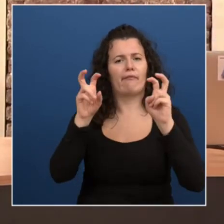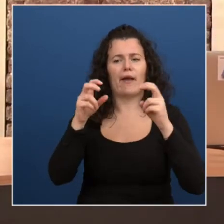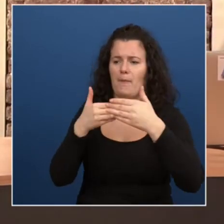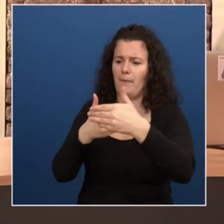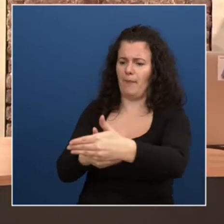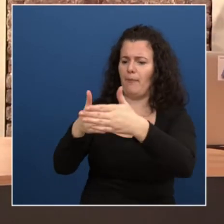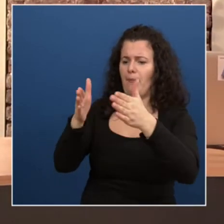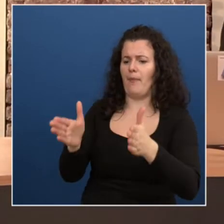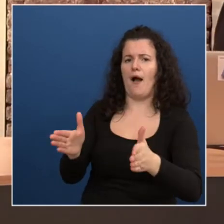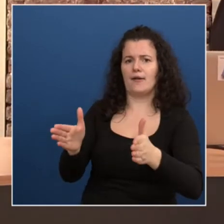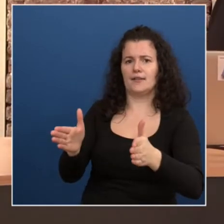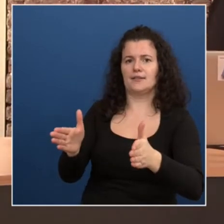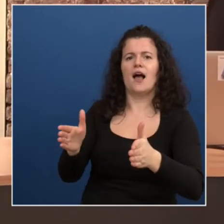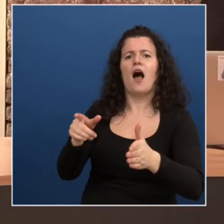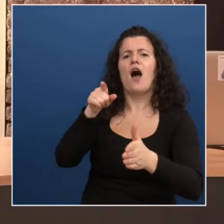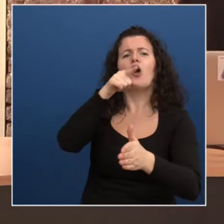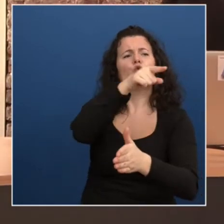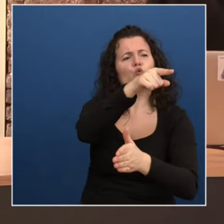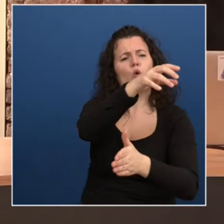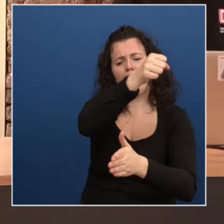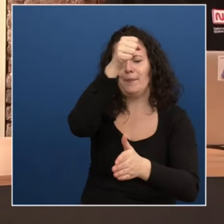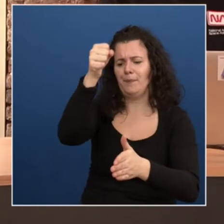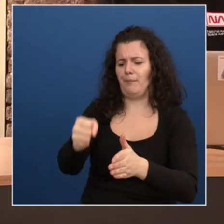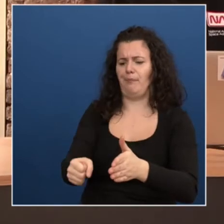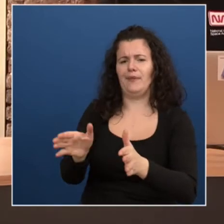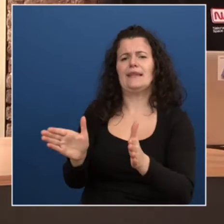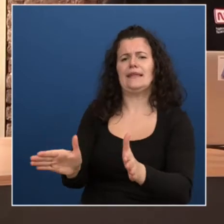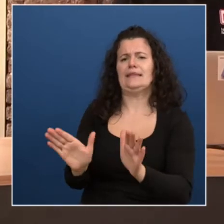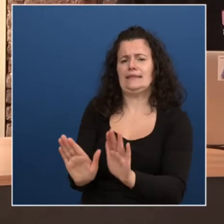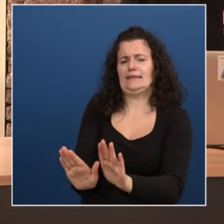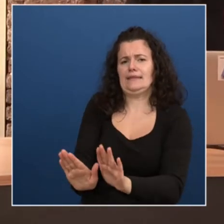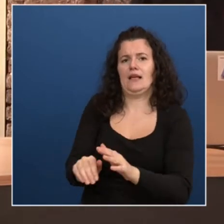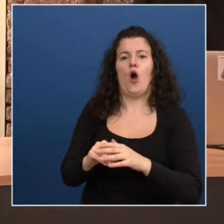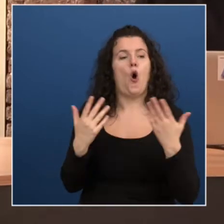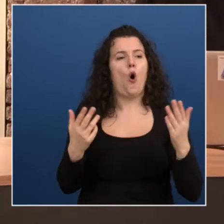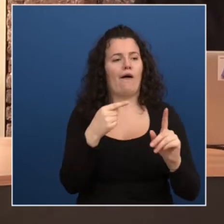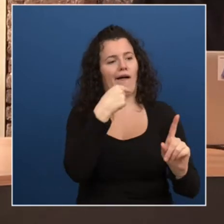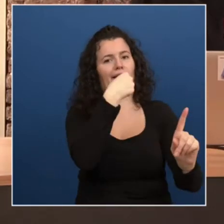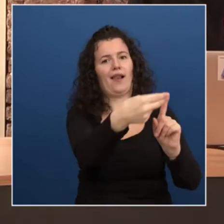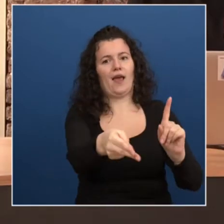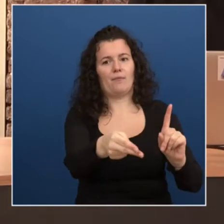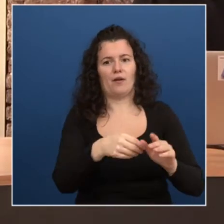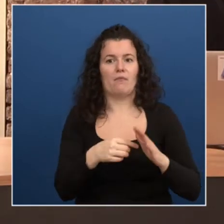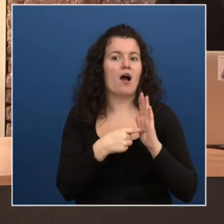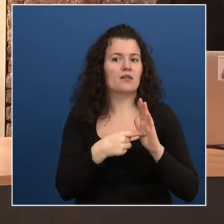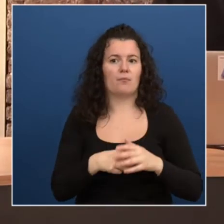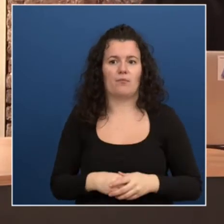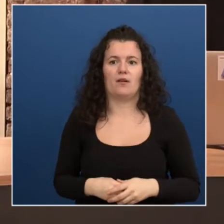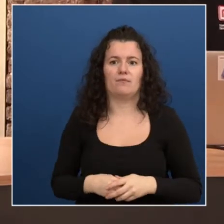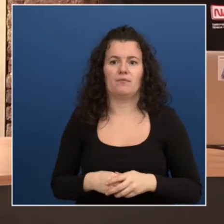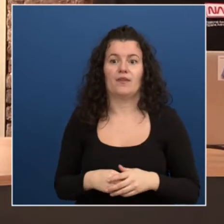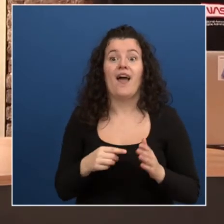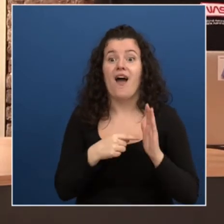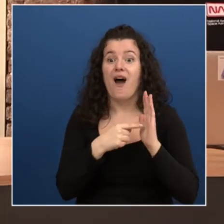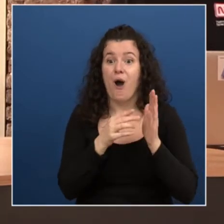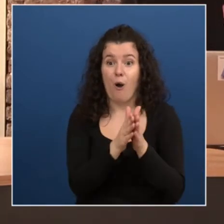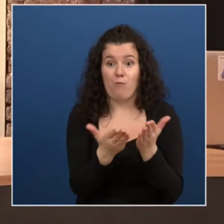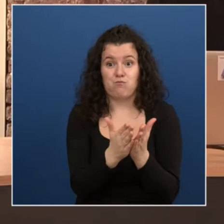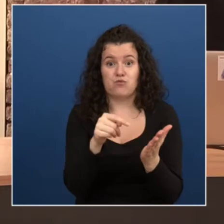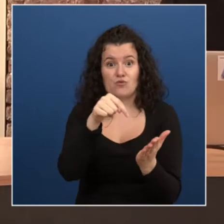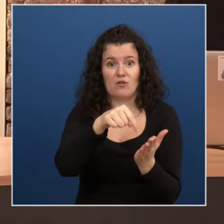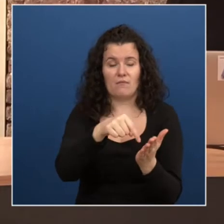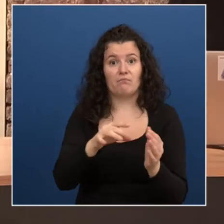passion, a famous cook who is a vegetarian, but he is cooking meat for